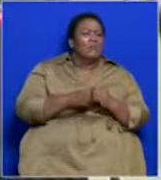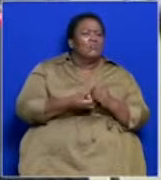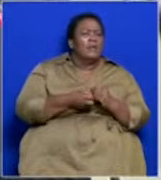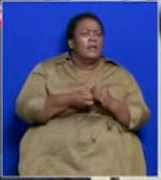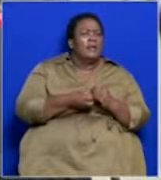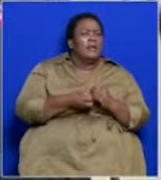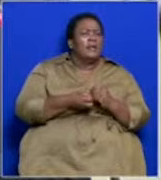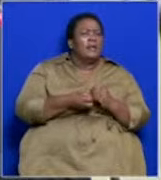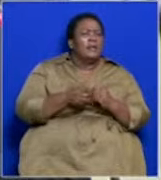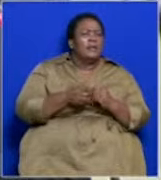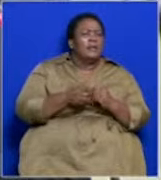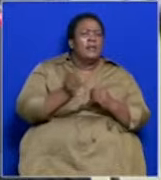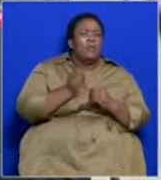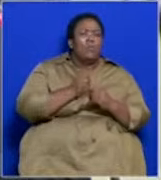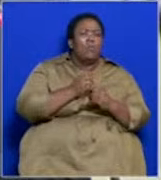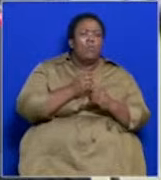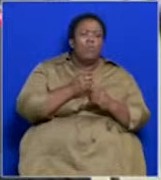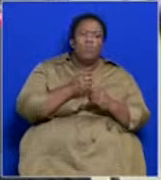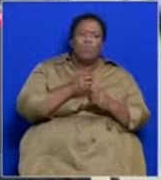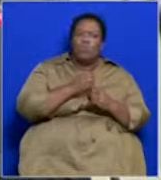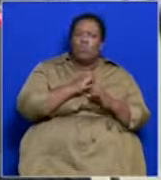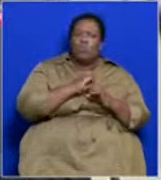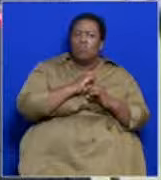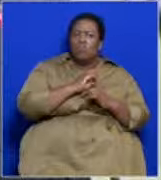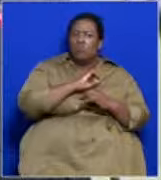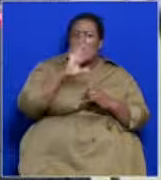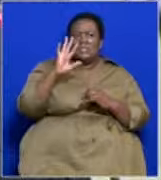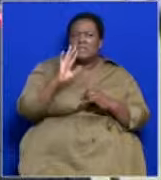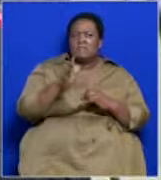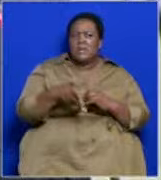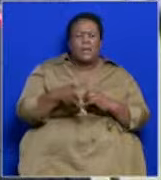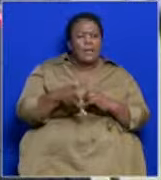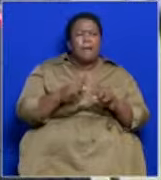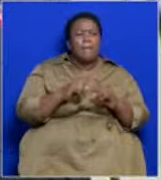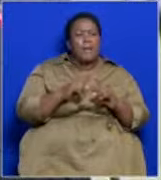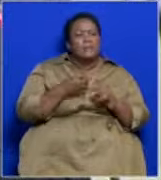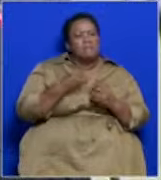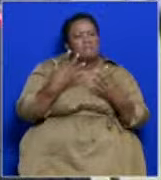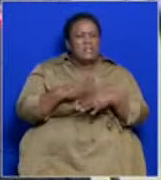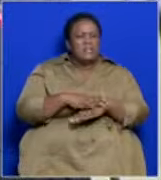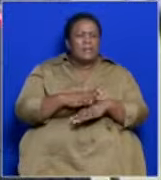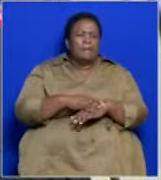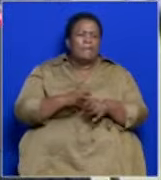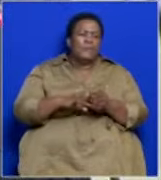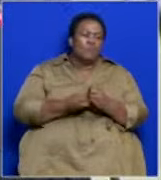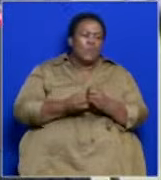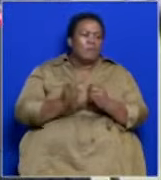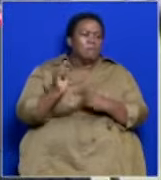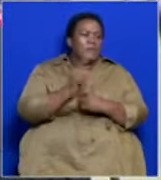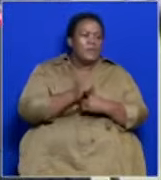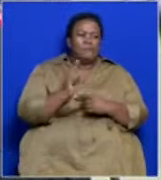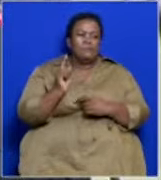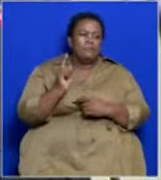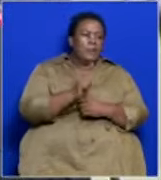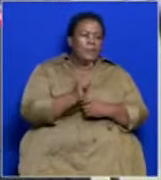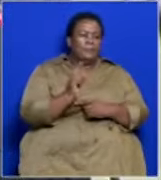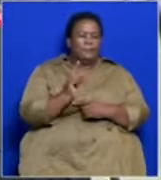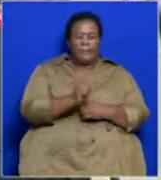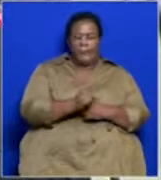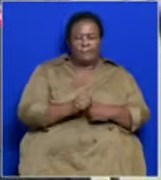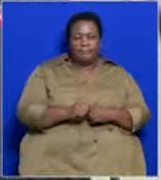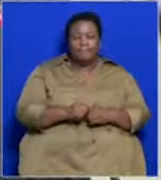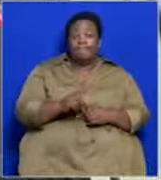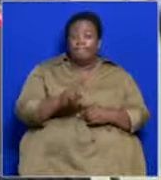times. Thank you. Yeah. Can I? It's a follow-up on the discussion